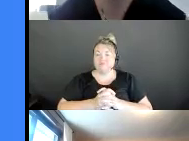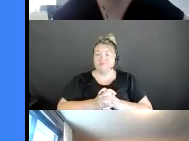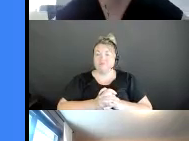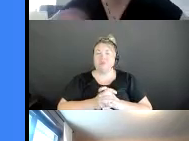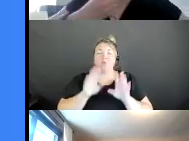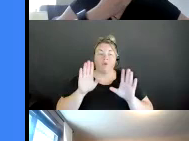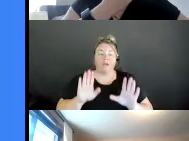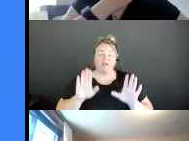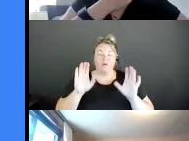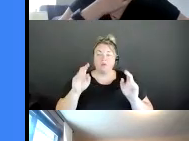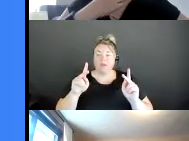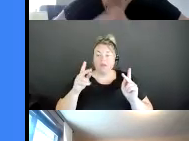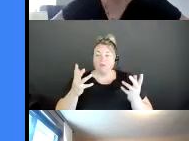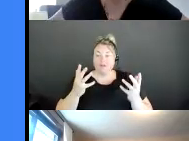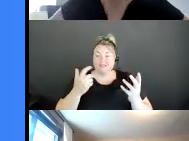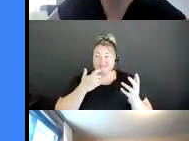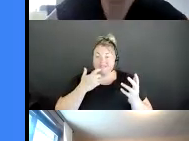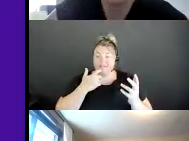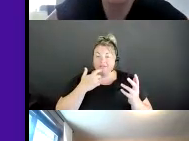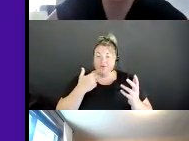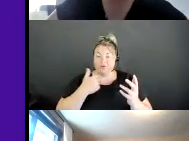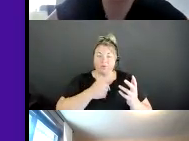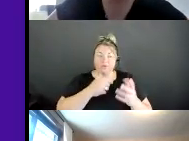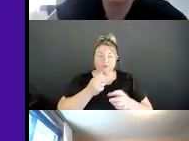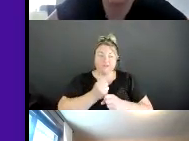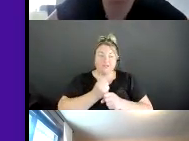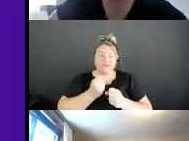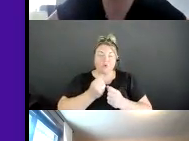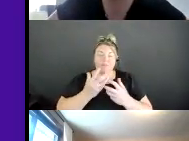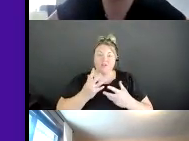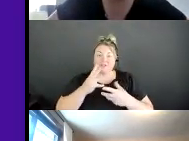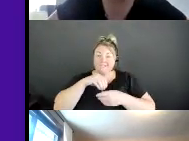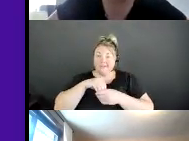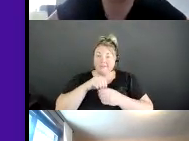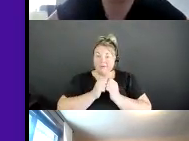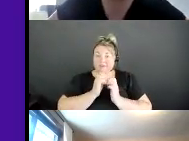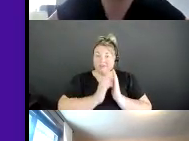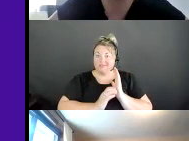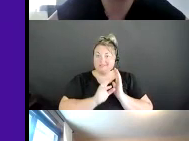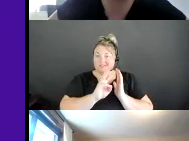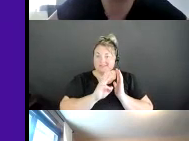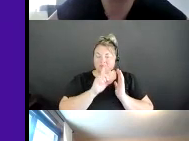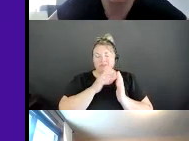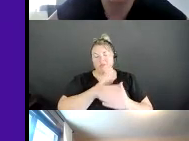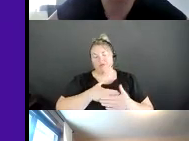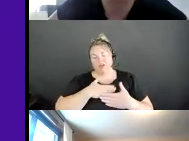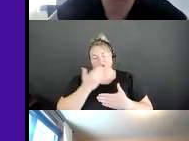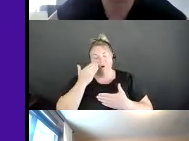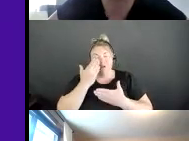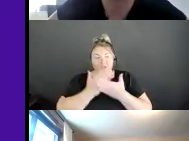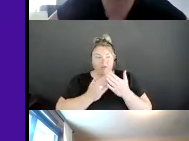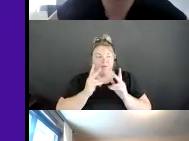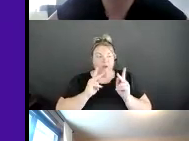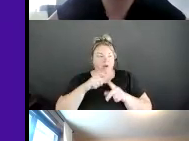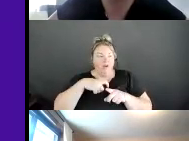Great. I want to say, we received so much engagement about chapter 6, and really just appreciate, I know some of the people on this call were part